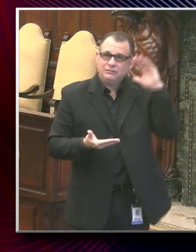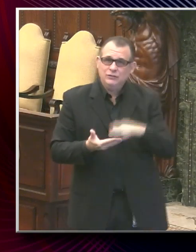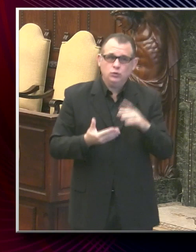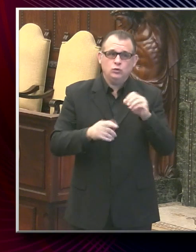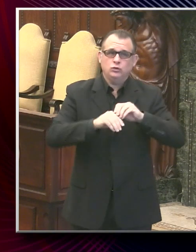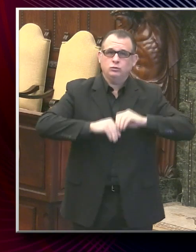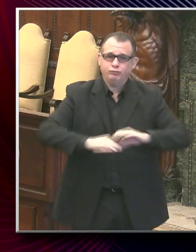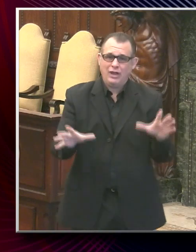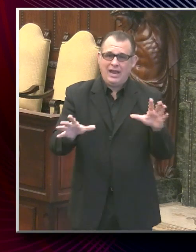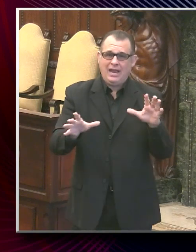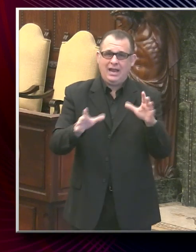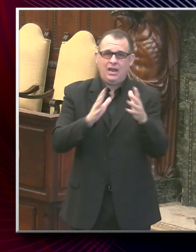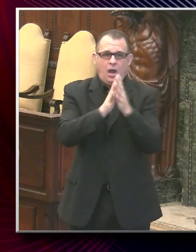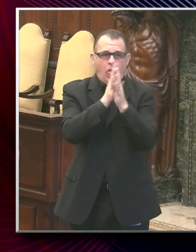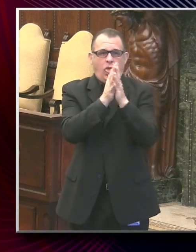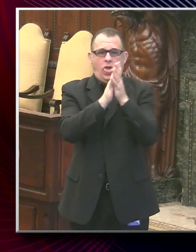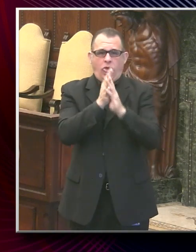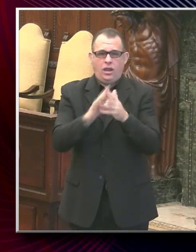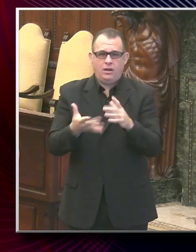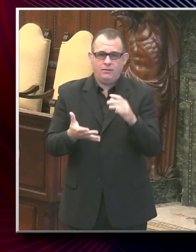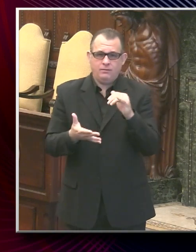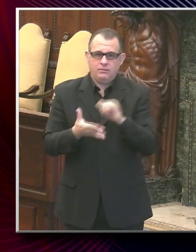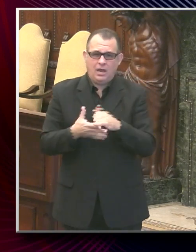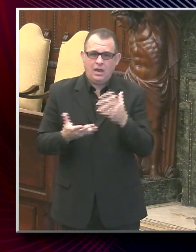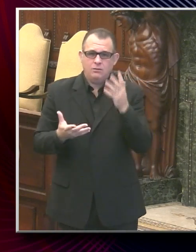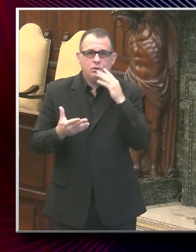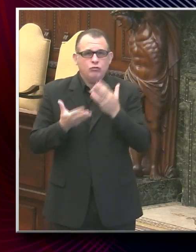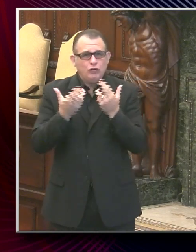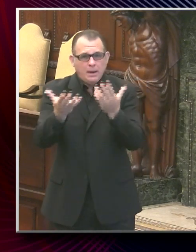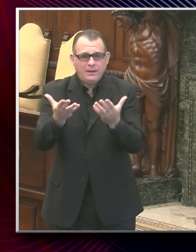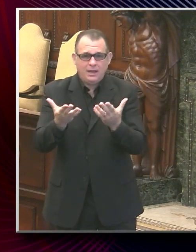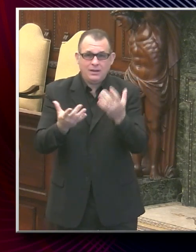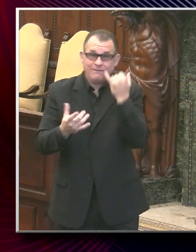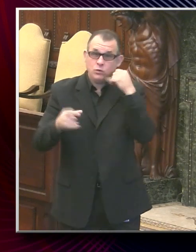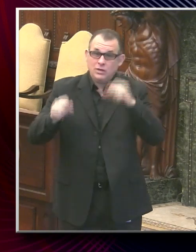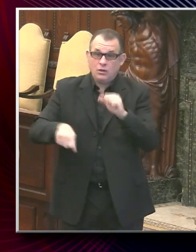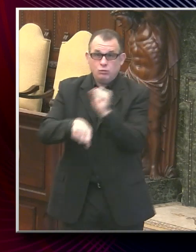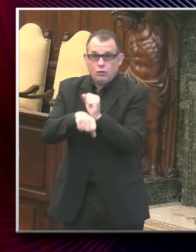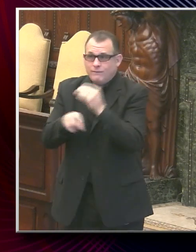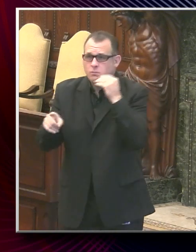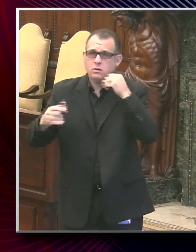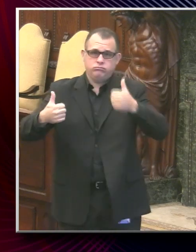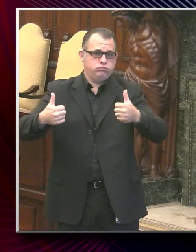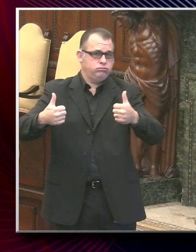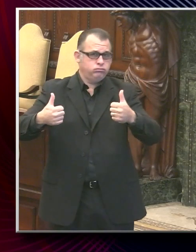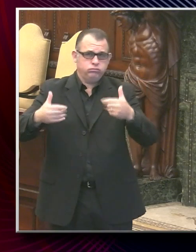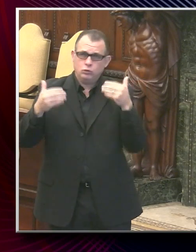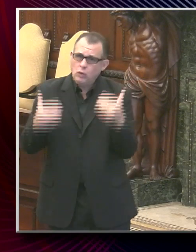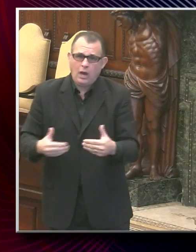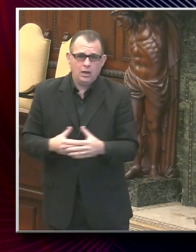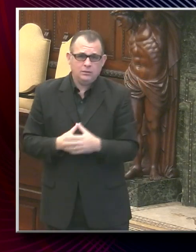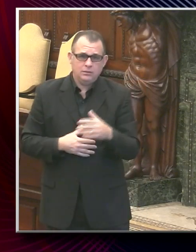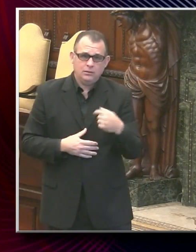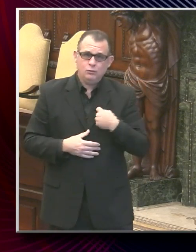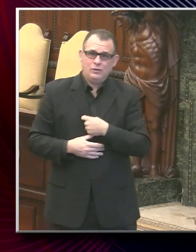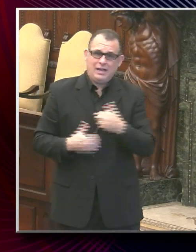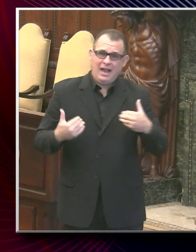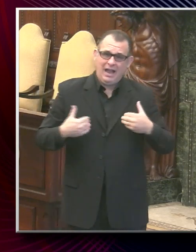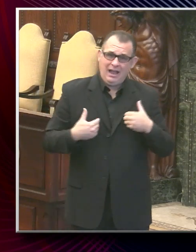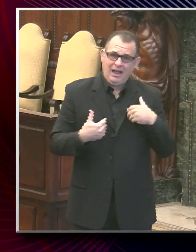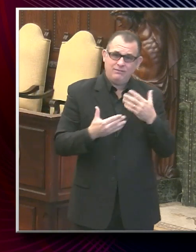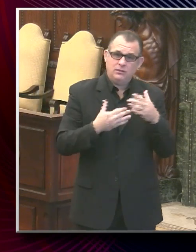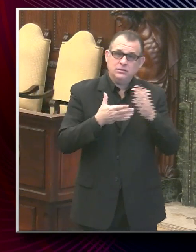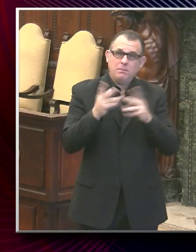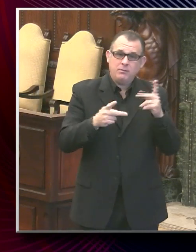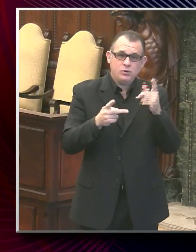crowds is we're recommending that people who can work from home continue to work from home. But because we have evidence that people are spreading this infection in